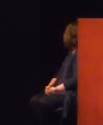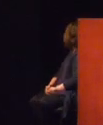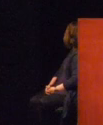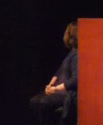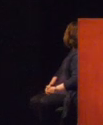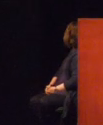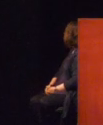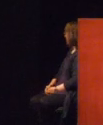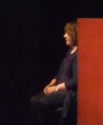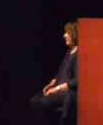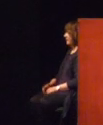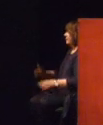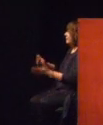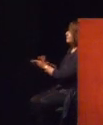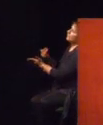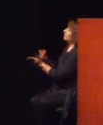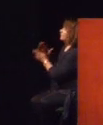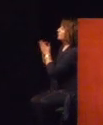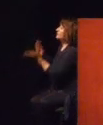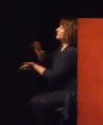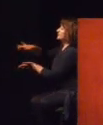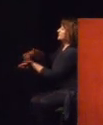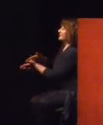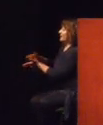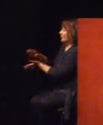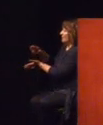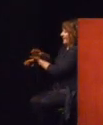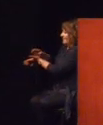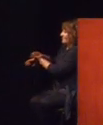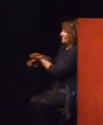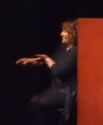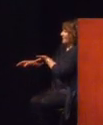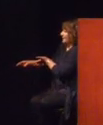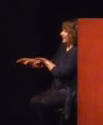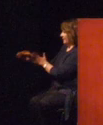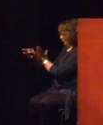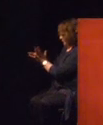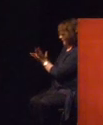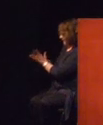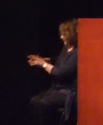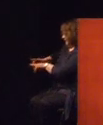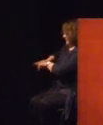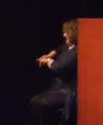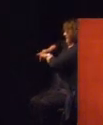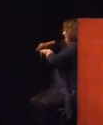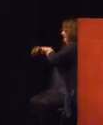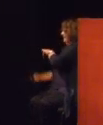The new student-centered funding formula moves the student success piece down to